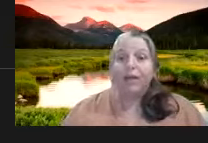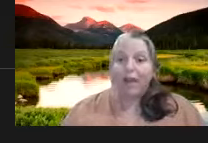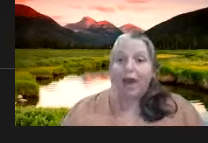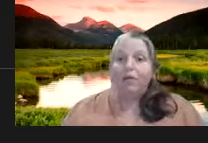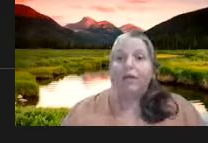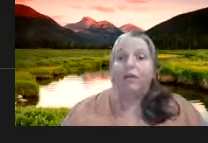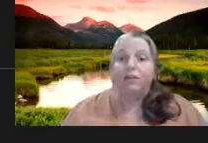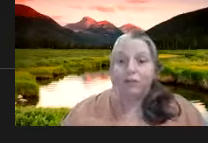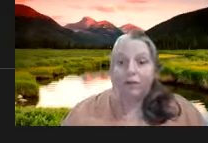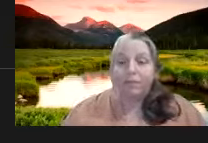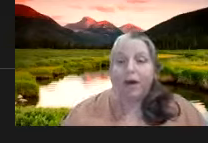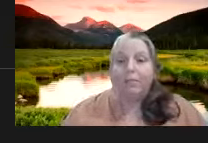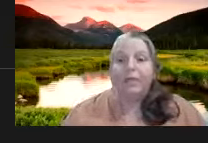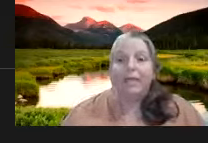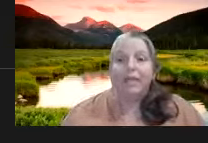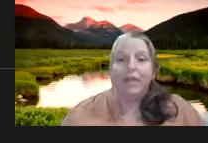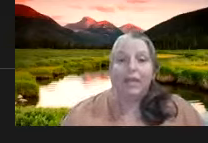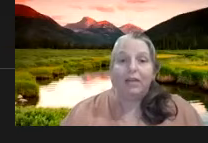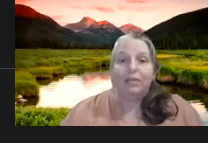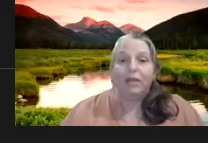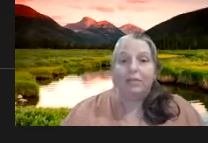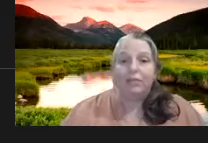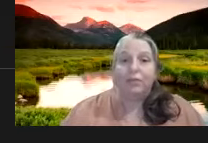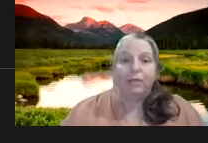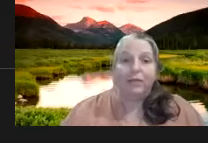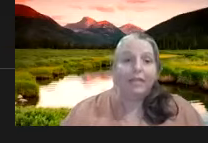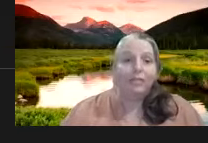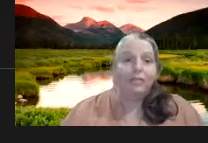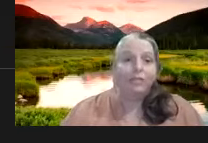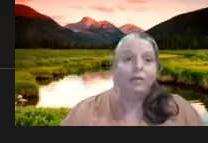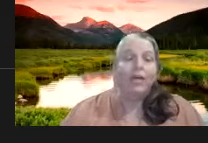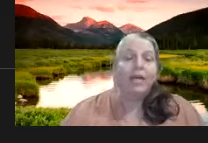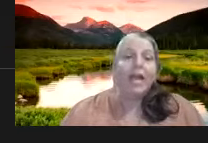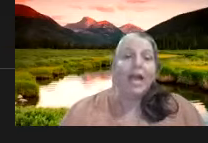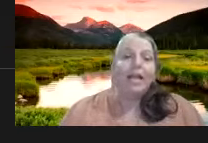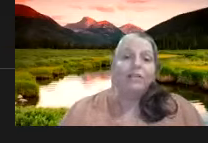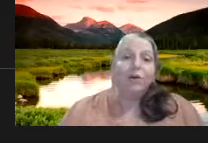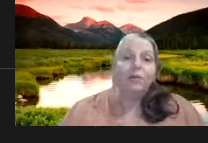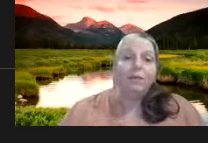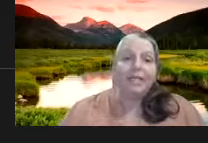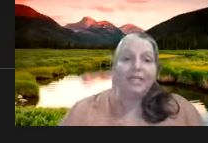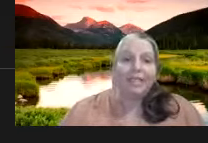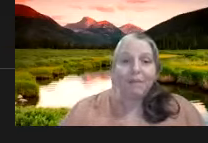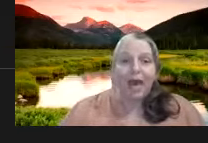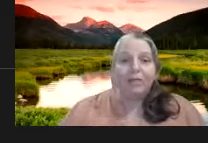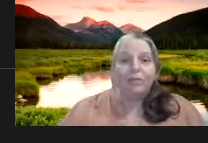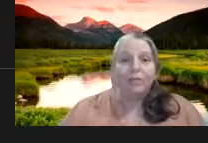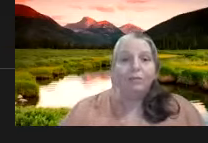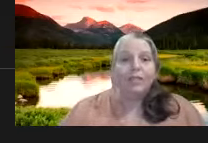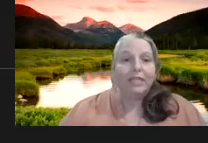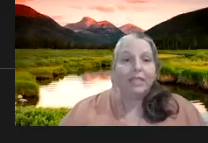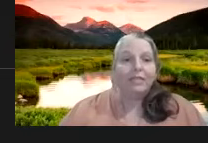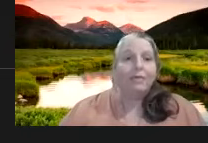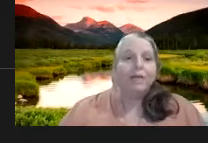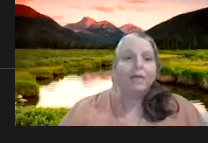out kind of how they could serve the public in doing what they needed to do. And so the biggest impact when you